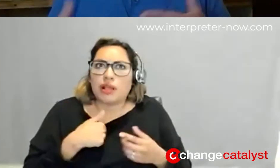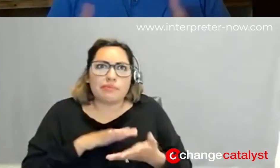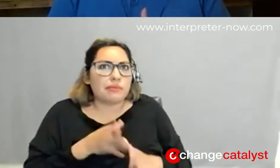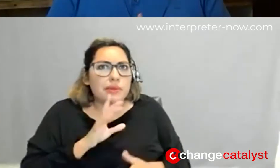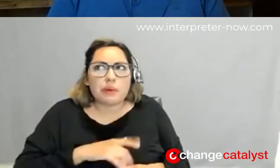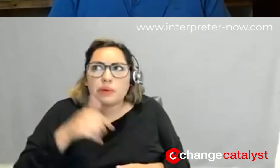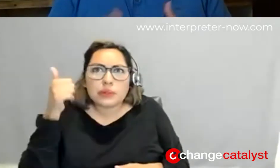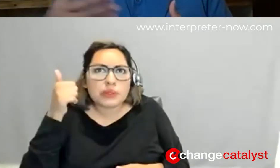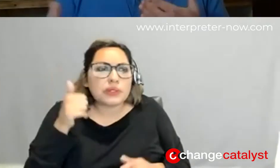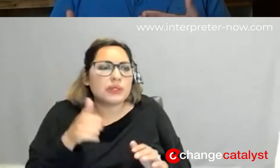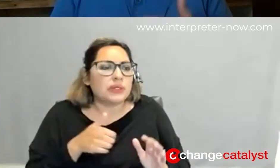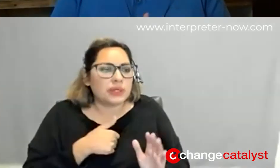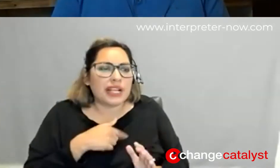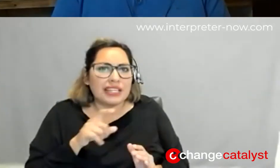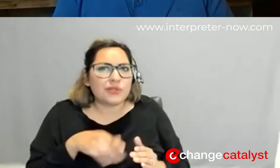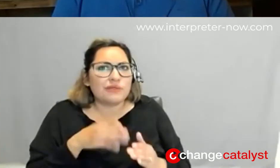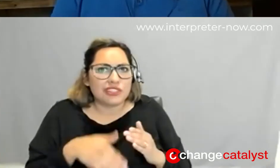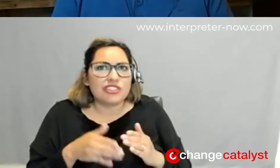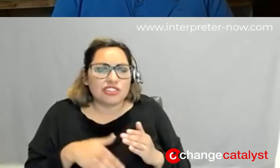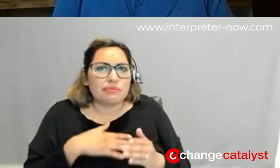tail ending my career. It's time to start giving back.